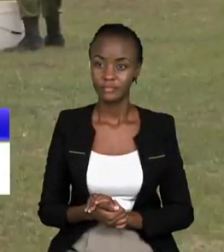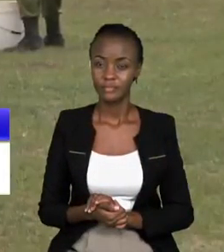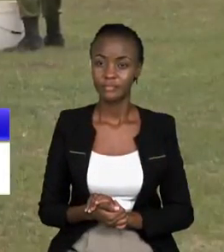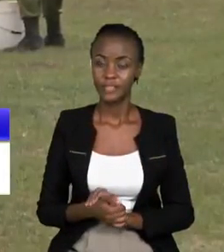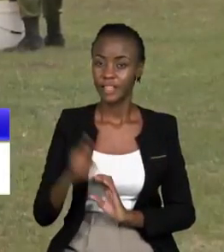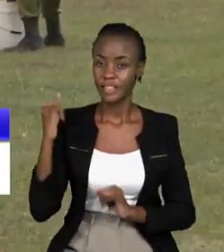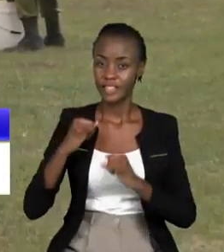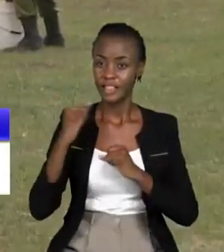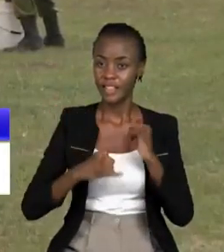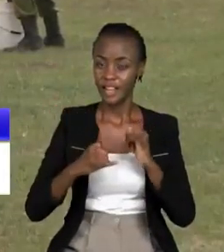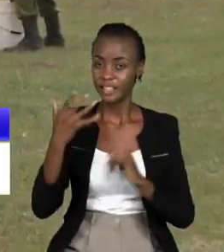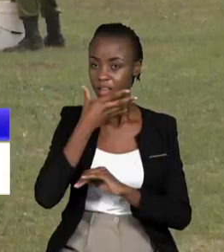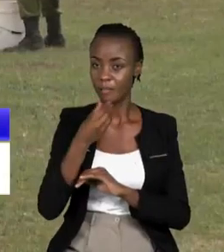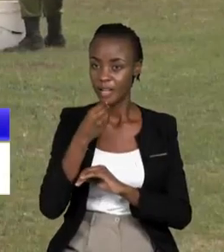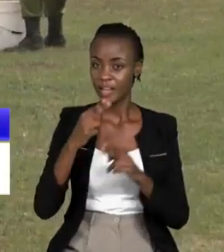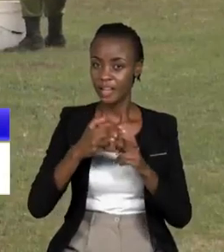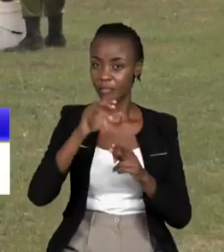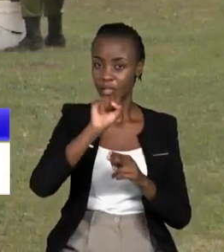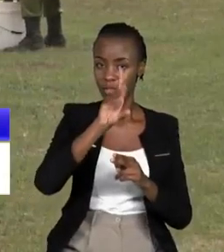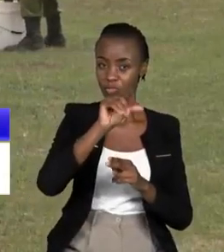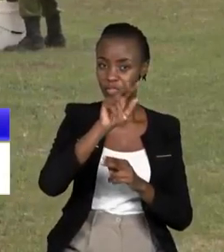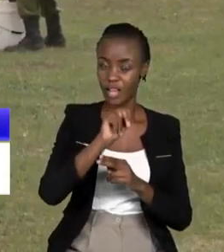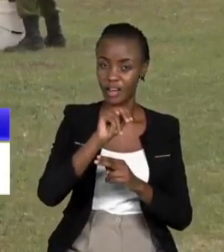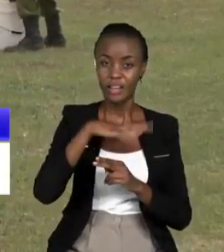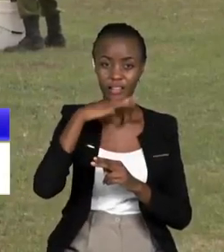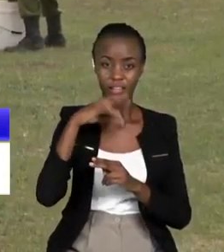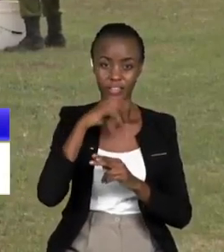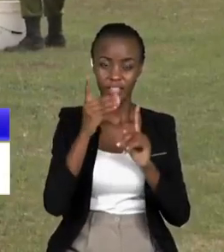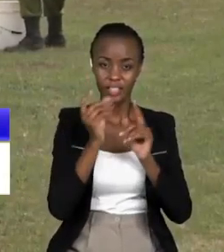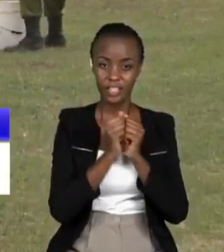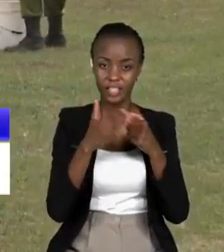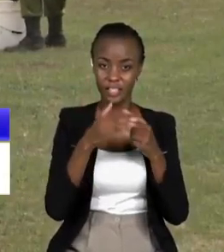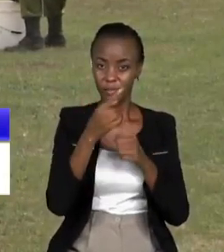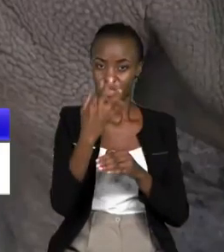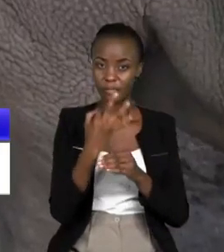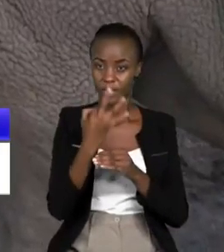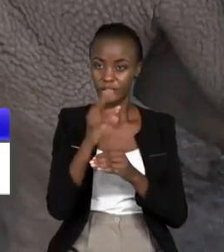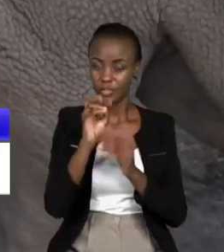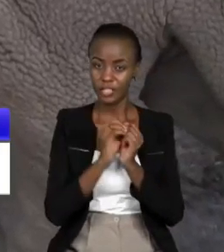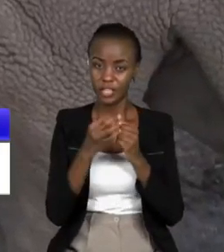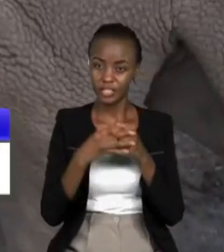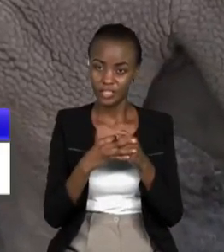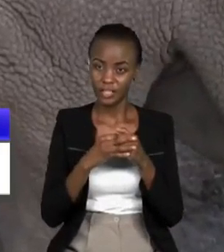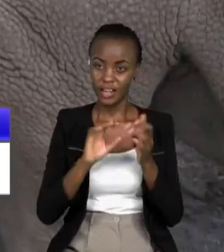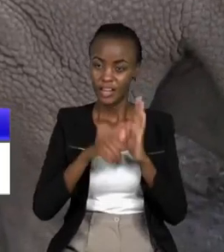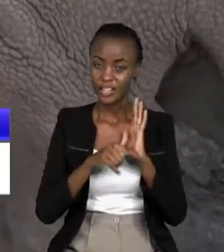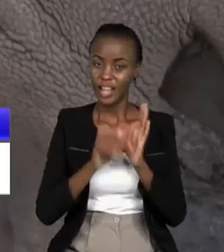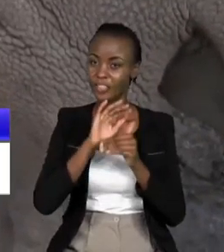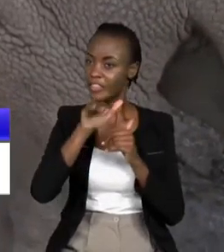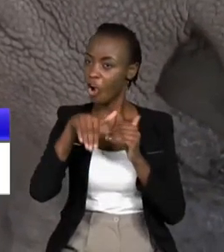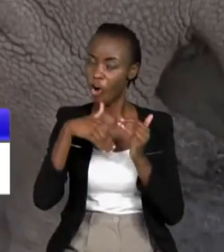The last remaining male, named SUDAN, died on March 19, 2018, effectively rendering the